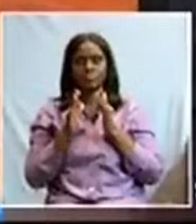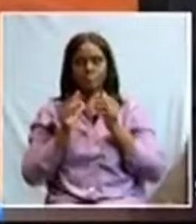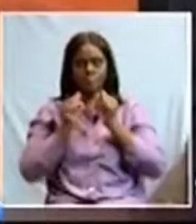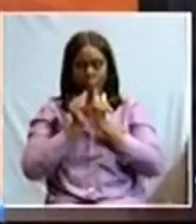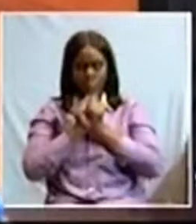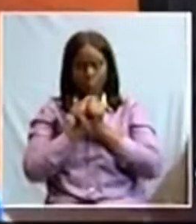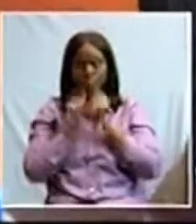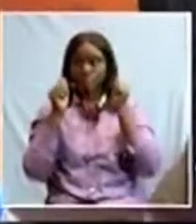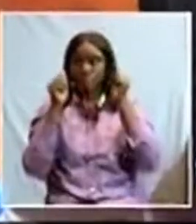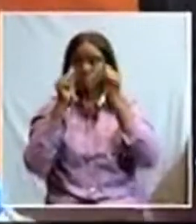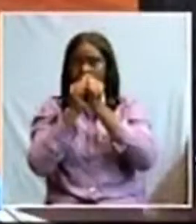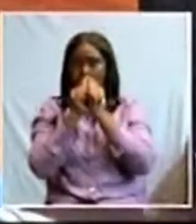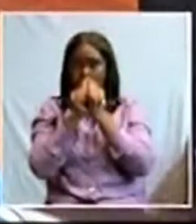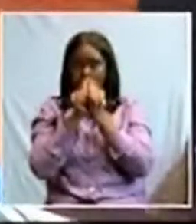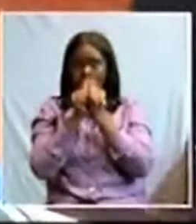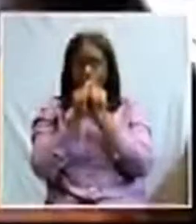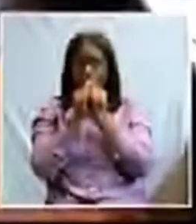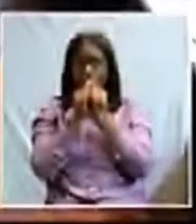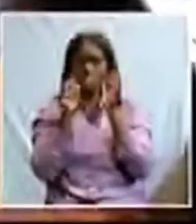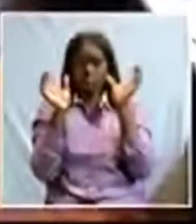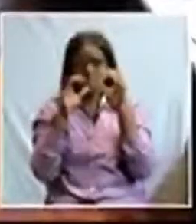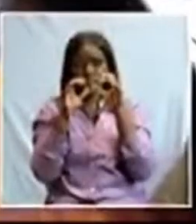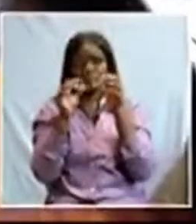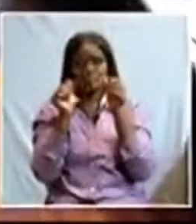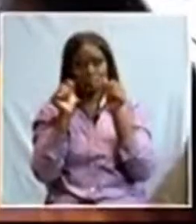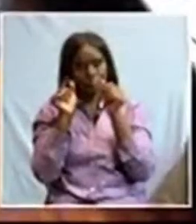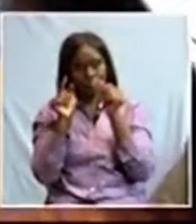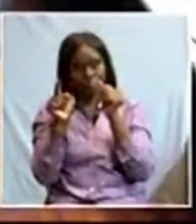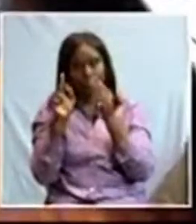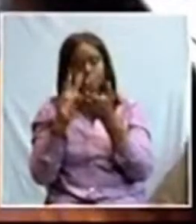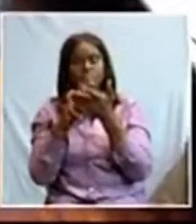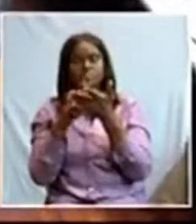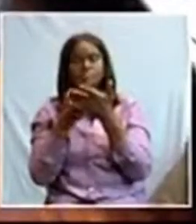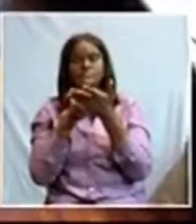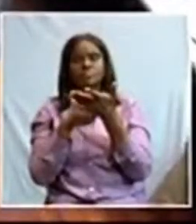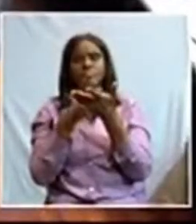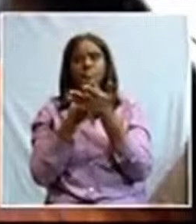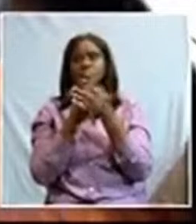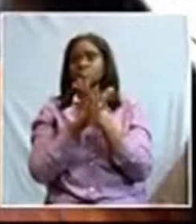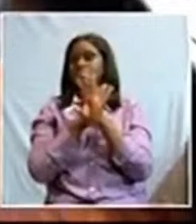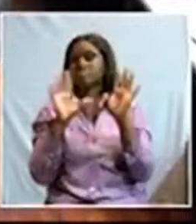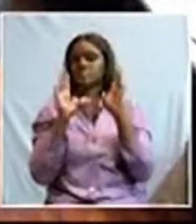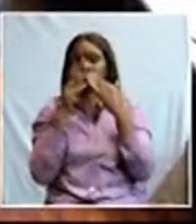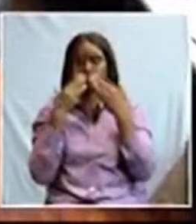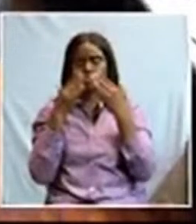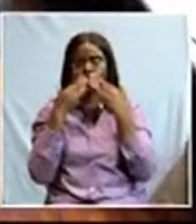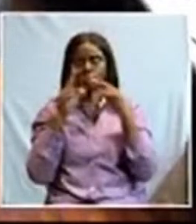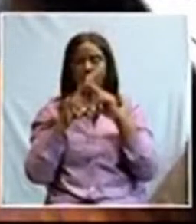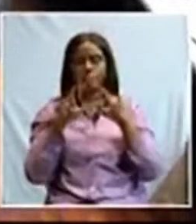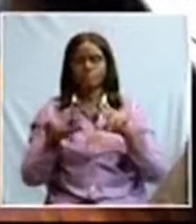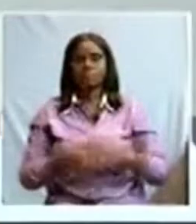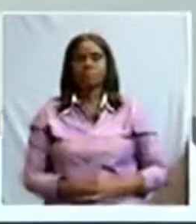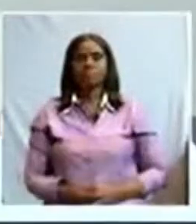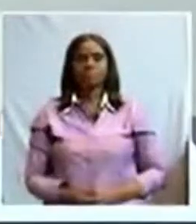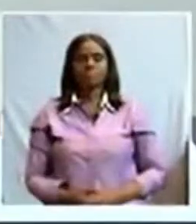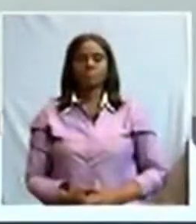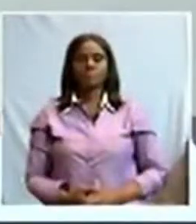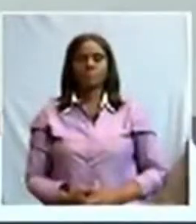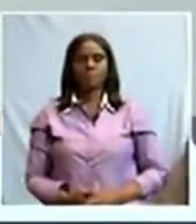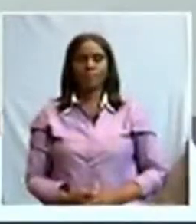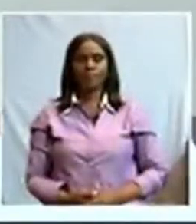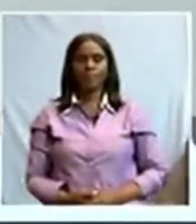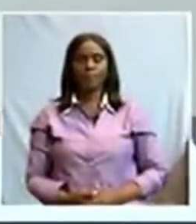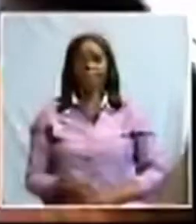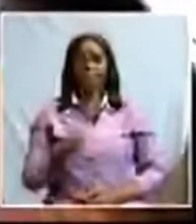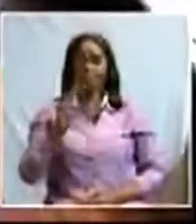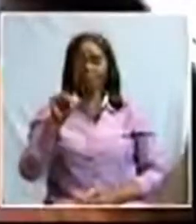the bank. The council is a witness. Thank you, Chair. Honorable Mulunda.